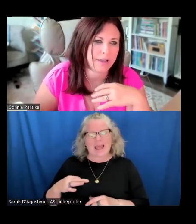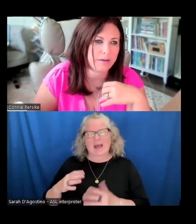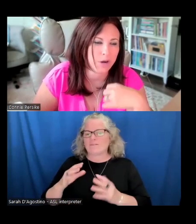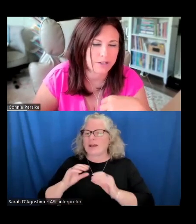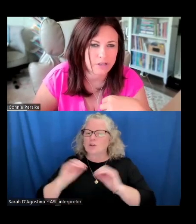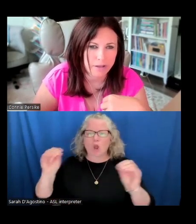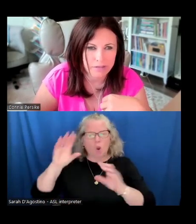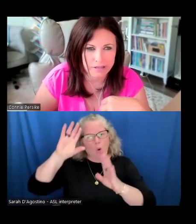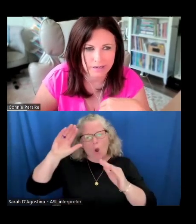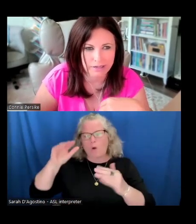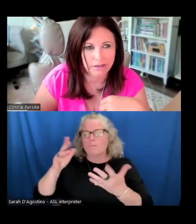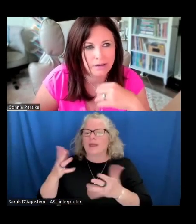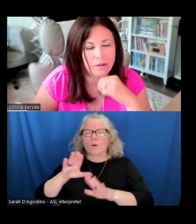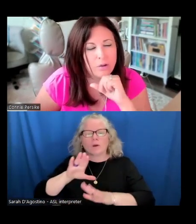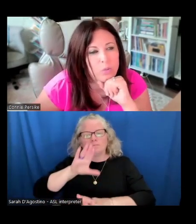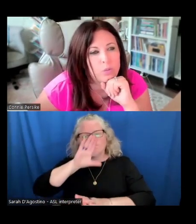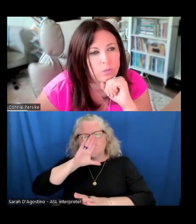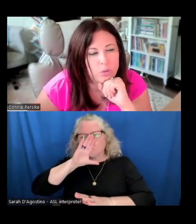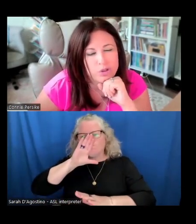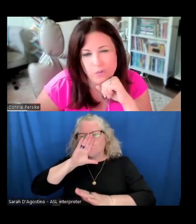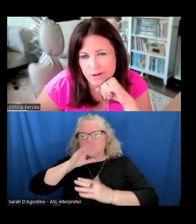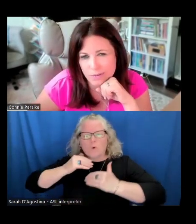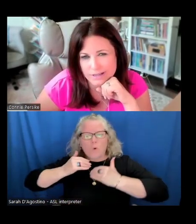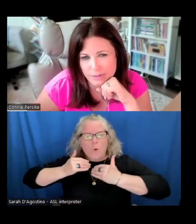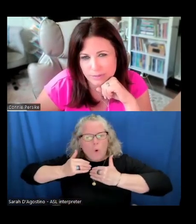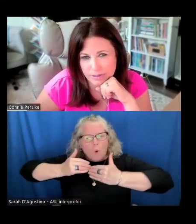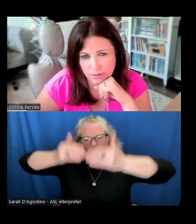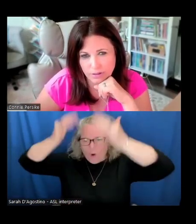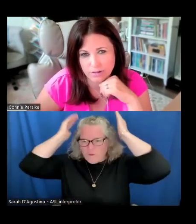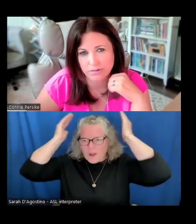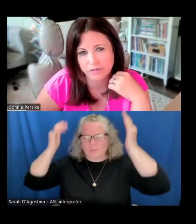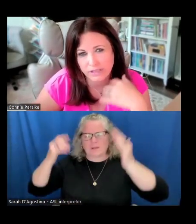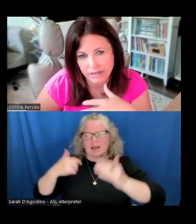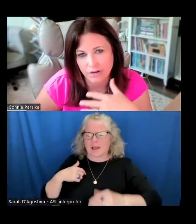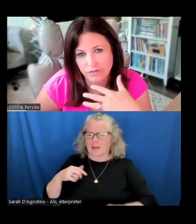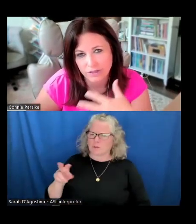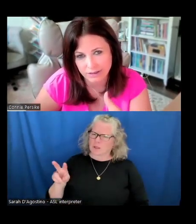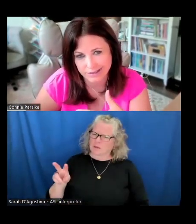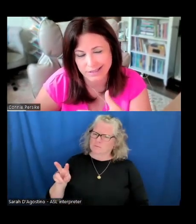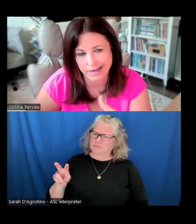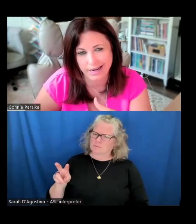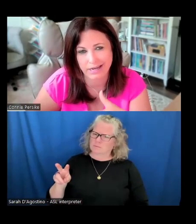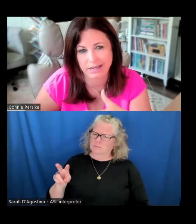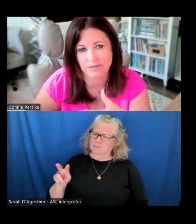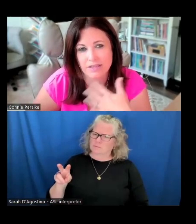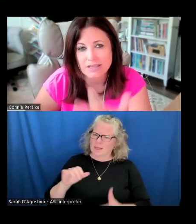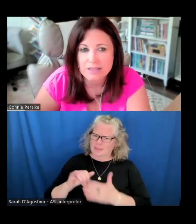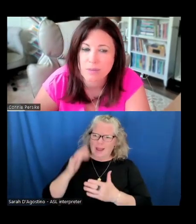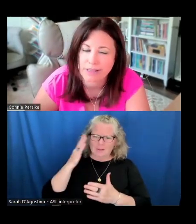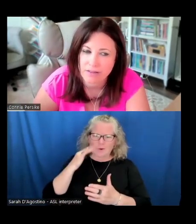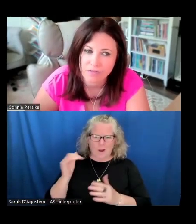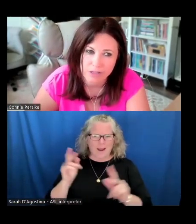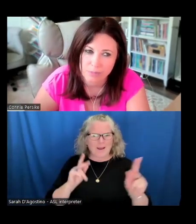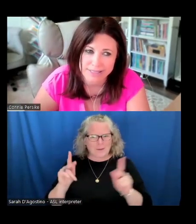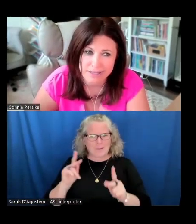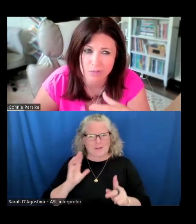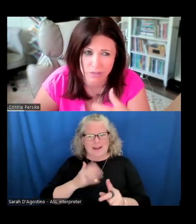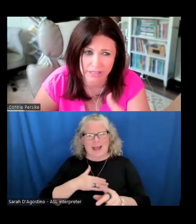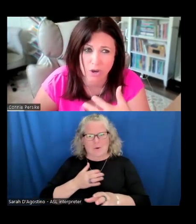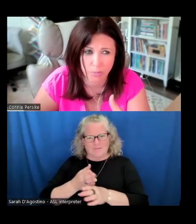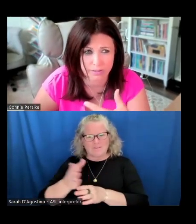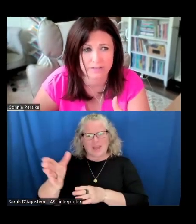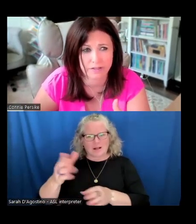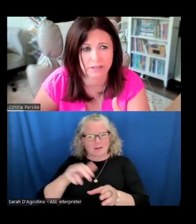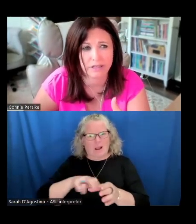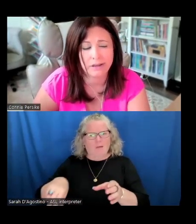stood back watching them thinking, well, no wonder why so many people are fleeing our field today if this is the way they feel, because that's a